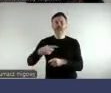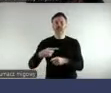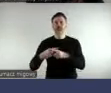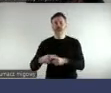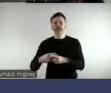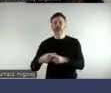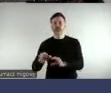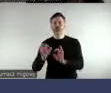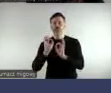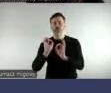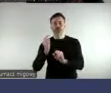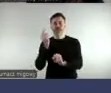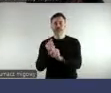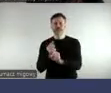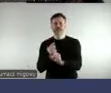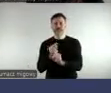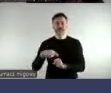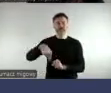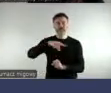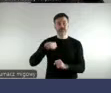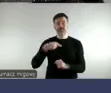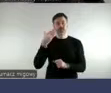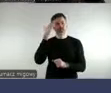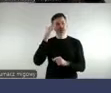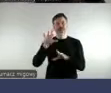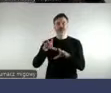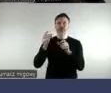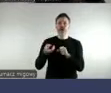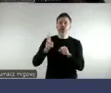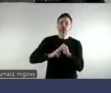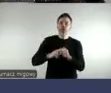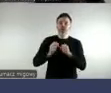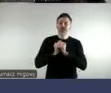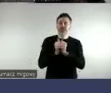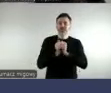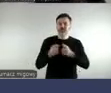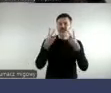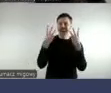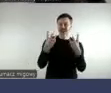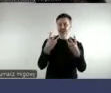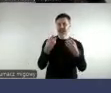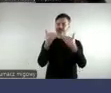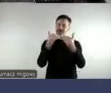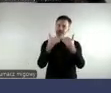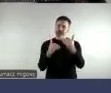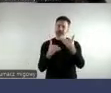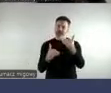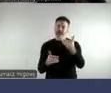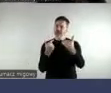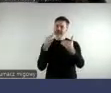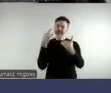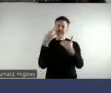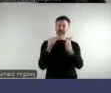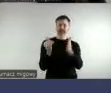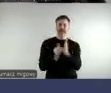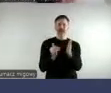or forward initiatives towards central authorities when extra resources are needed. So this picture is just an example on how we